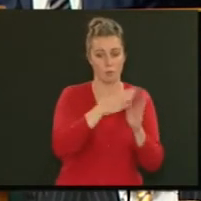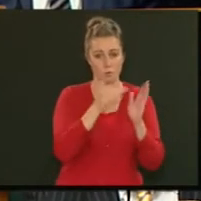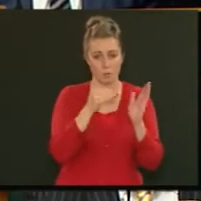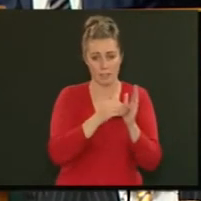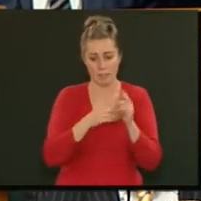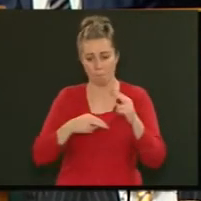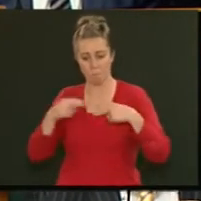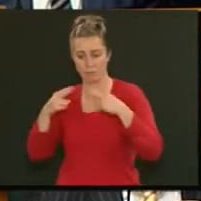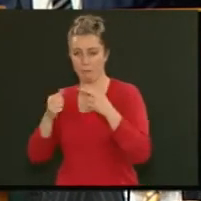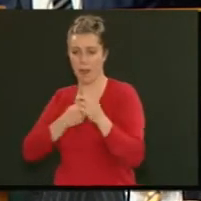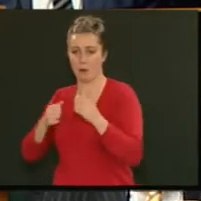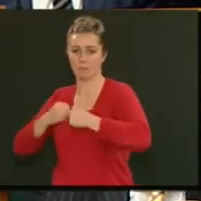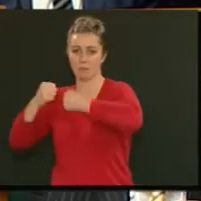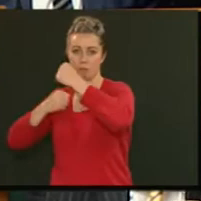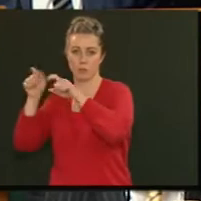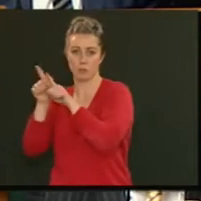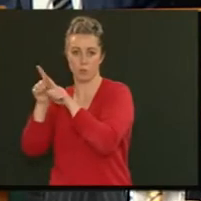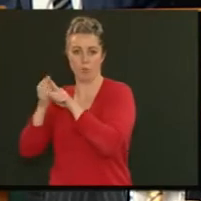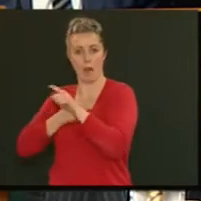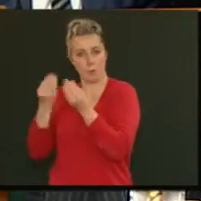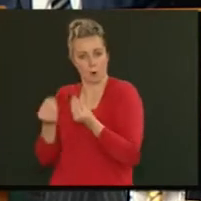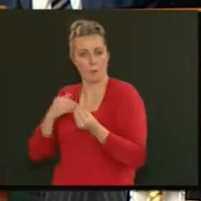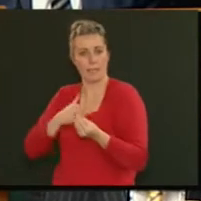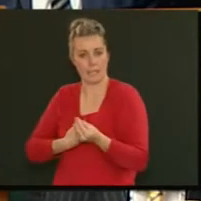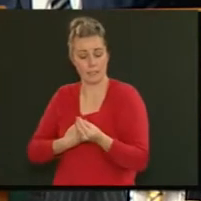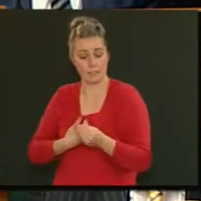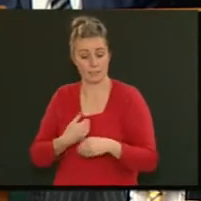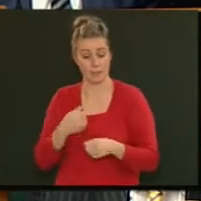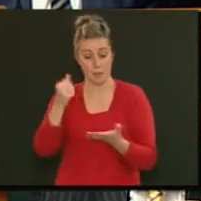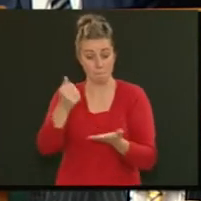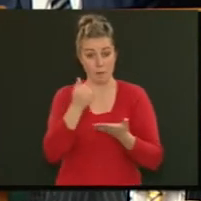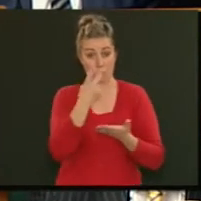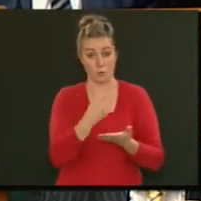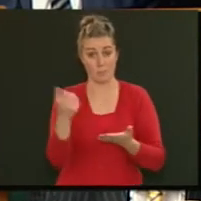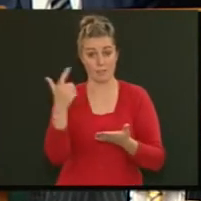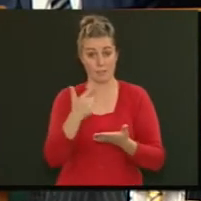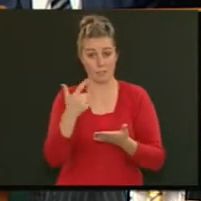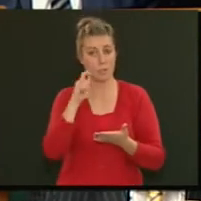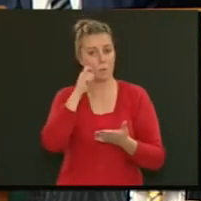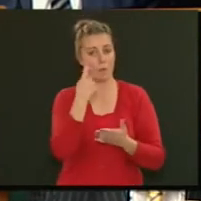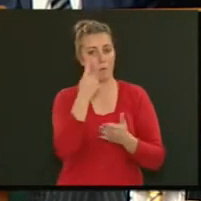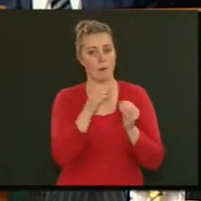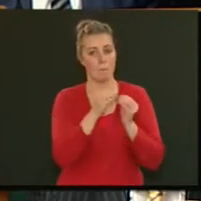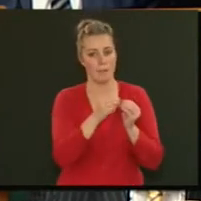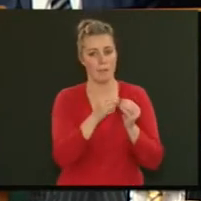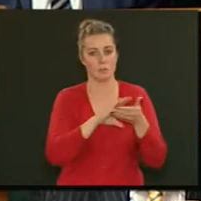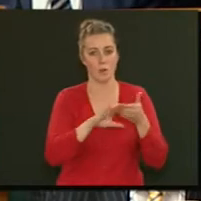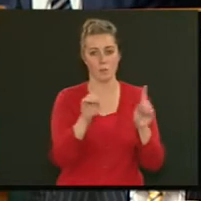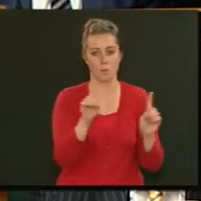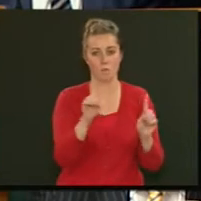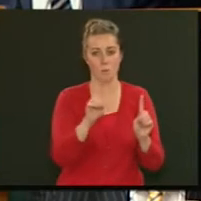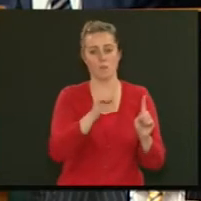that a growing economy needs. Budget 2017 invests $1 billion in new operating expenditure